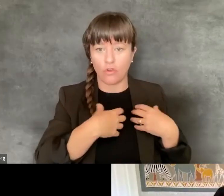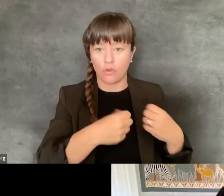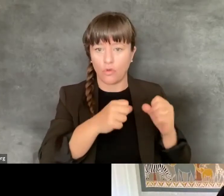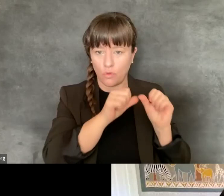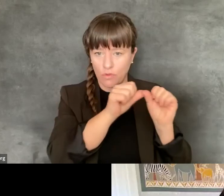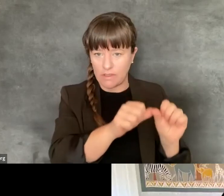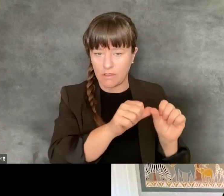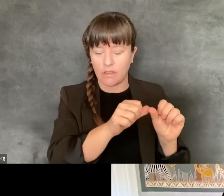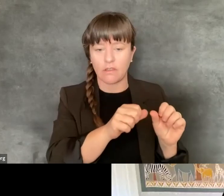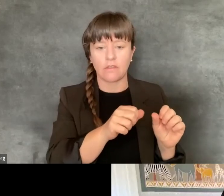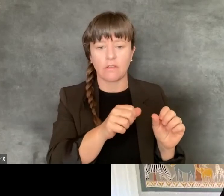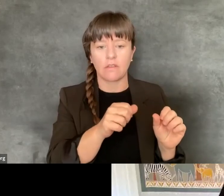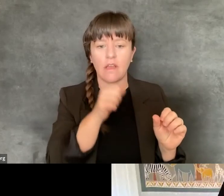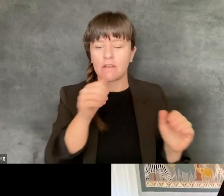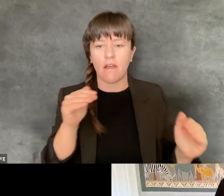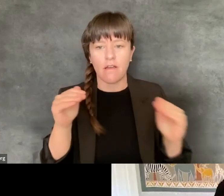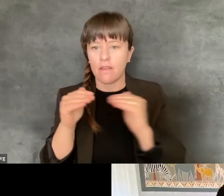A number of